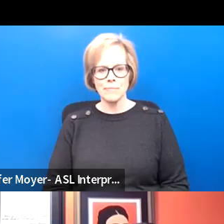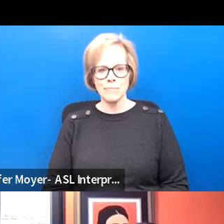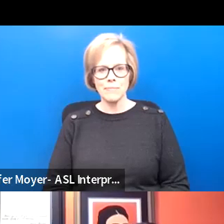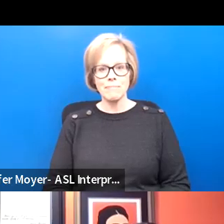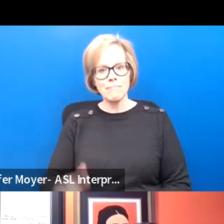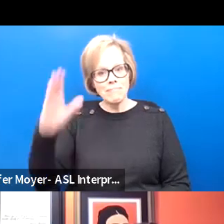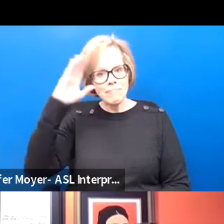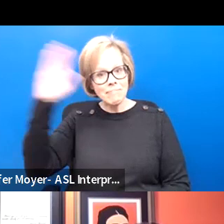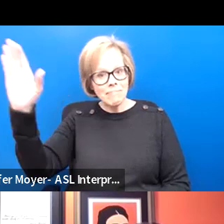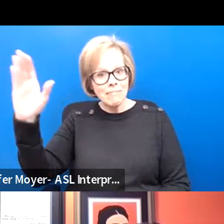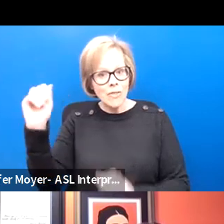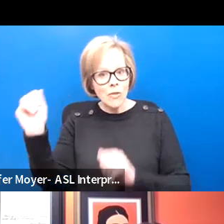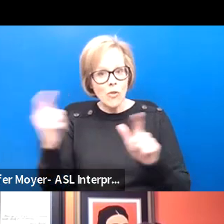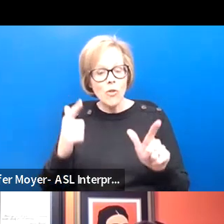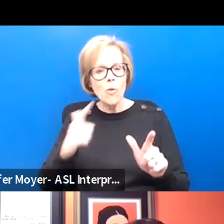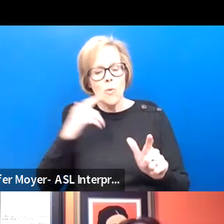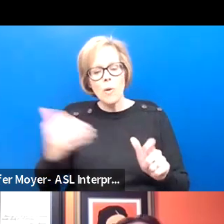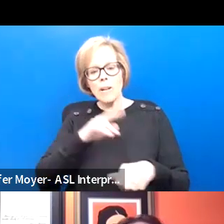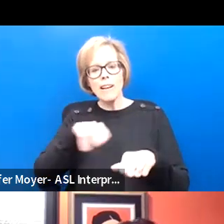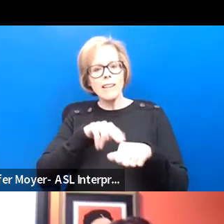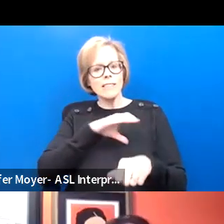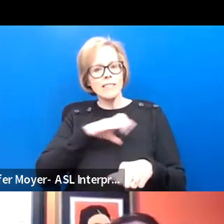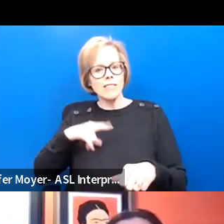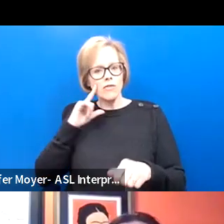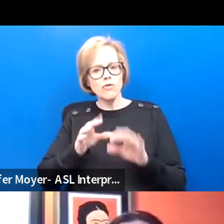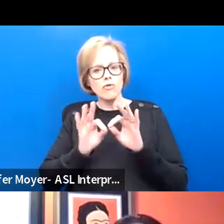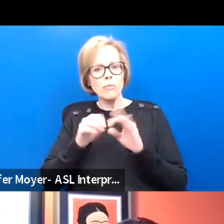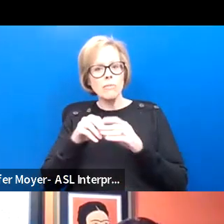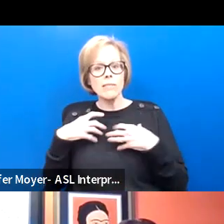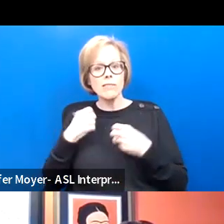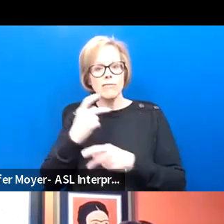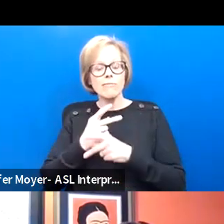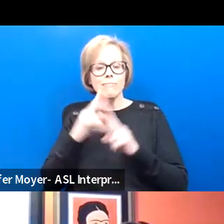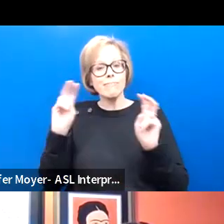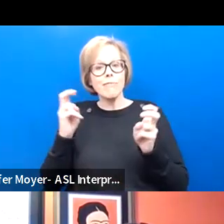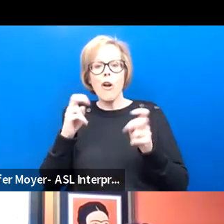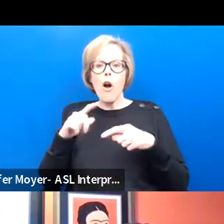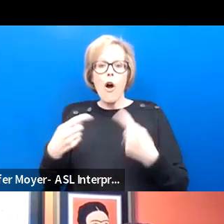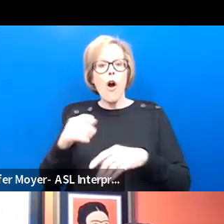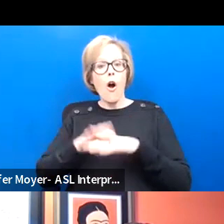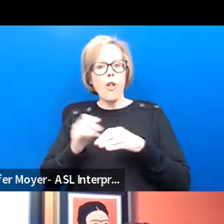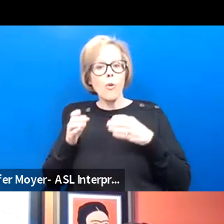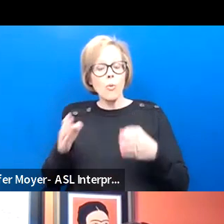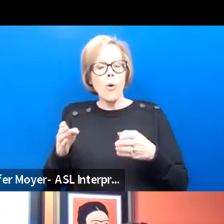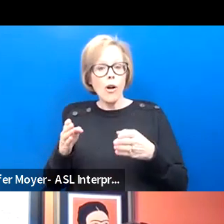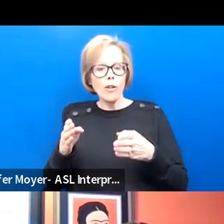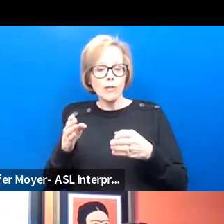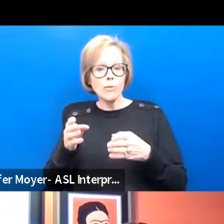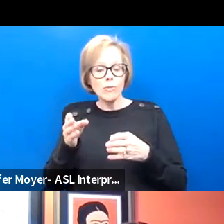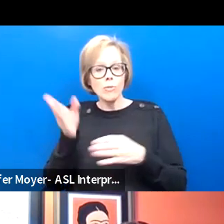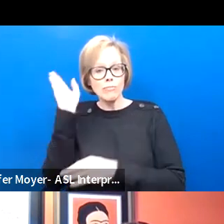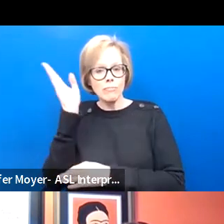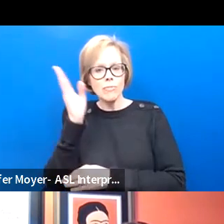Hello, everybody. Welcome to the National Council on Interpreting in Healthcare's On the Road webinar focused on language